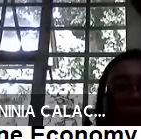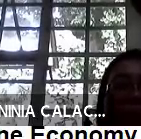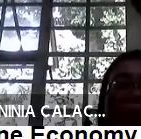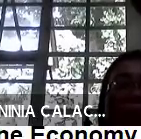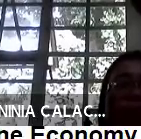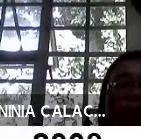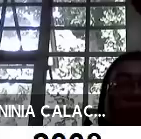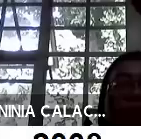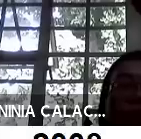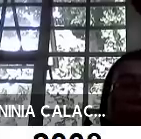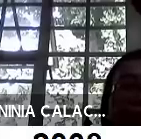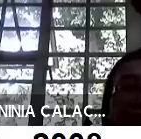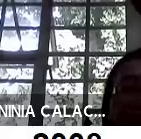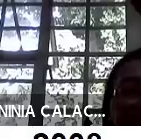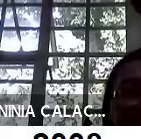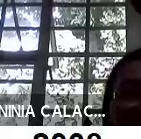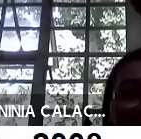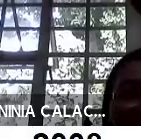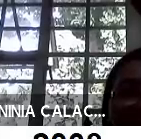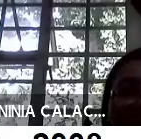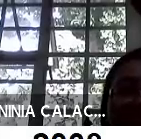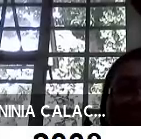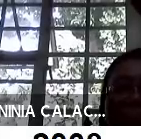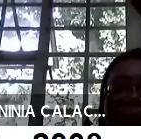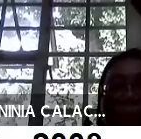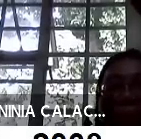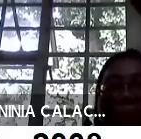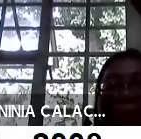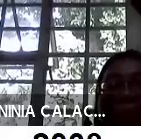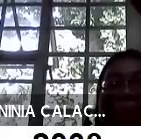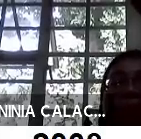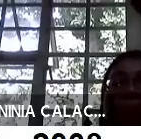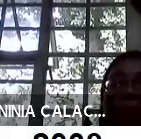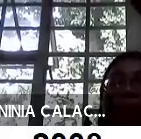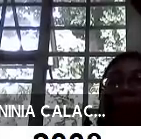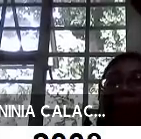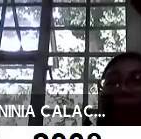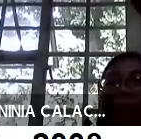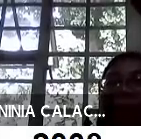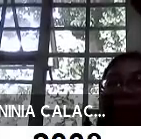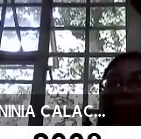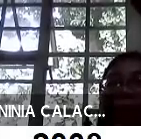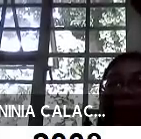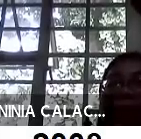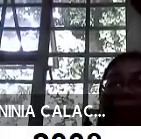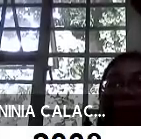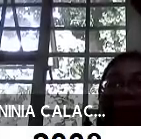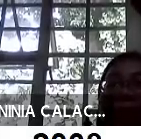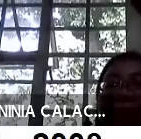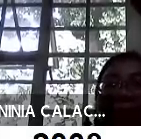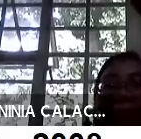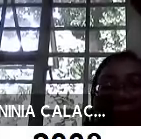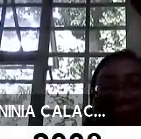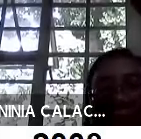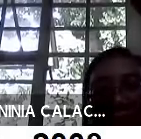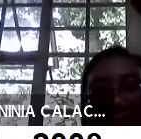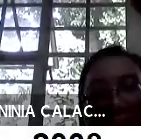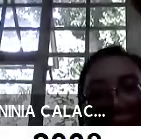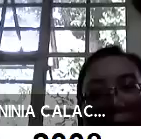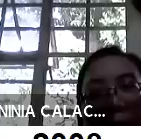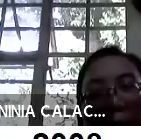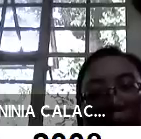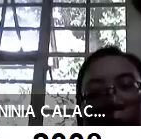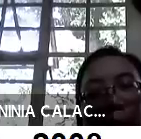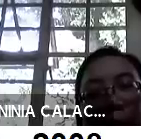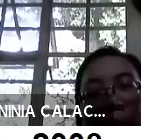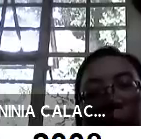the Philippine education. For experience number 5 is where